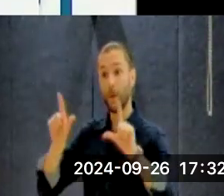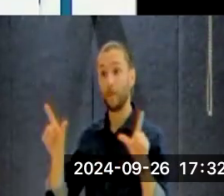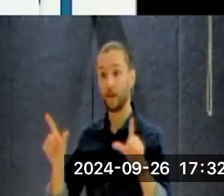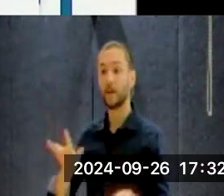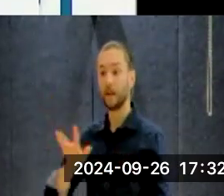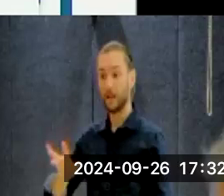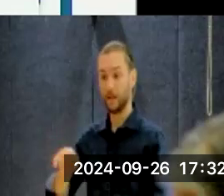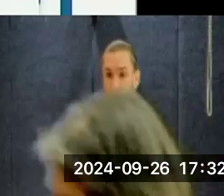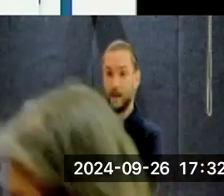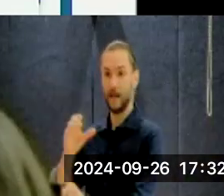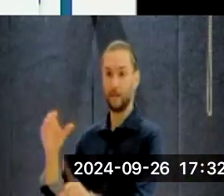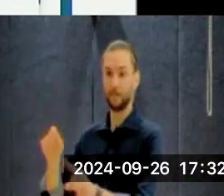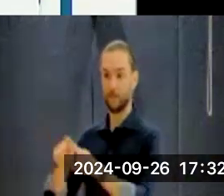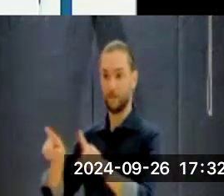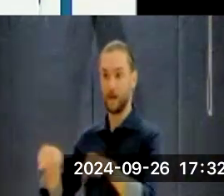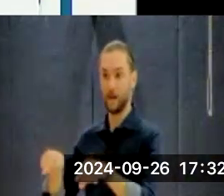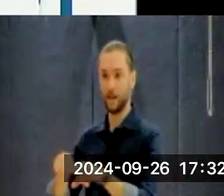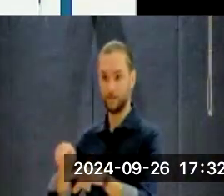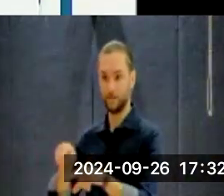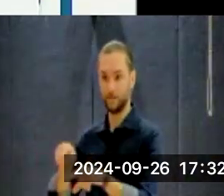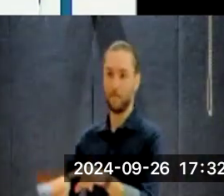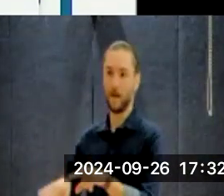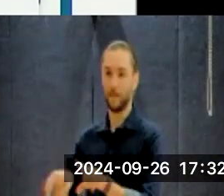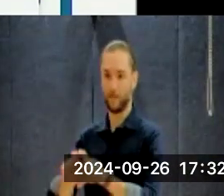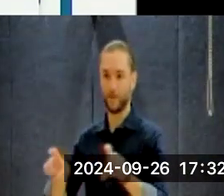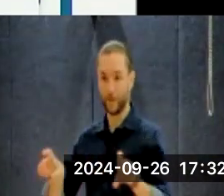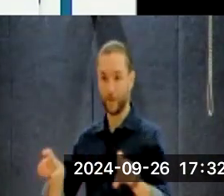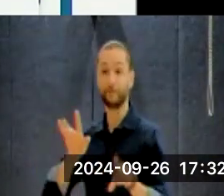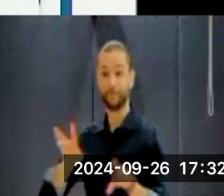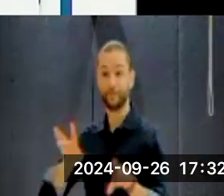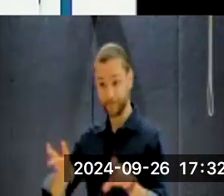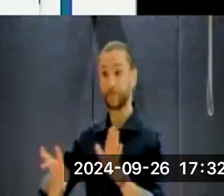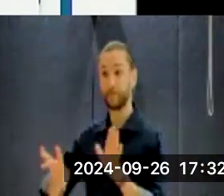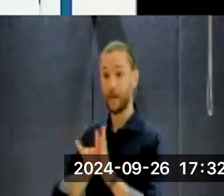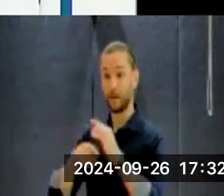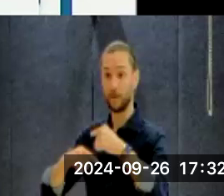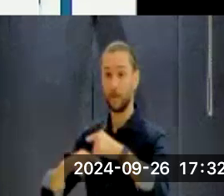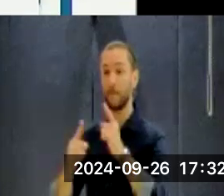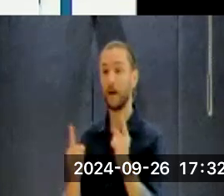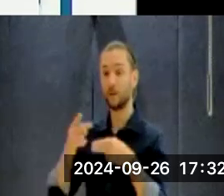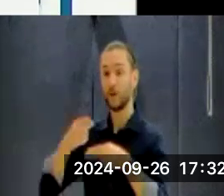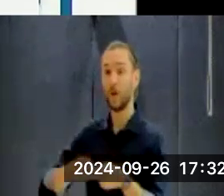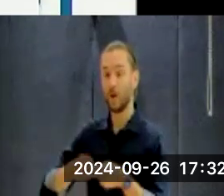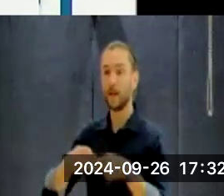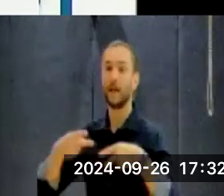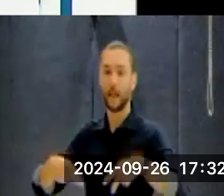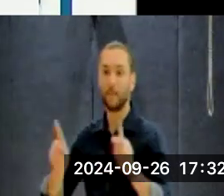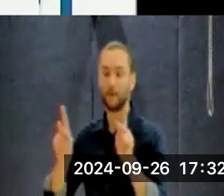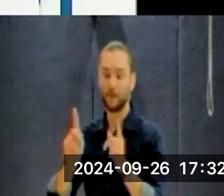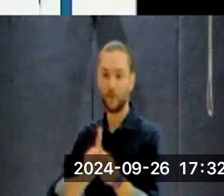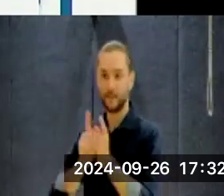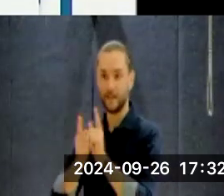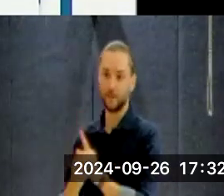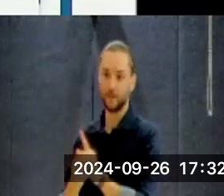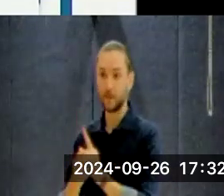Show Captions at the bottom of your Zoom window. Select the box at the bottom of the window labeled Enable Translation. When you